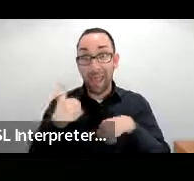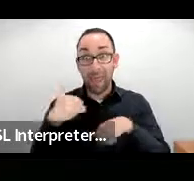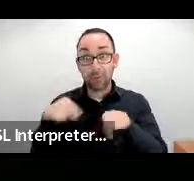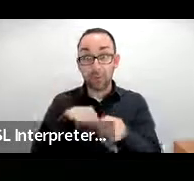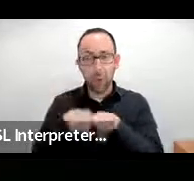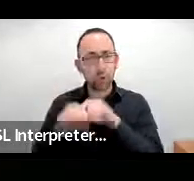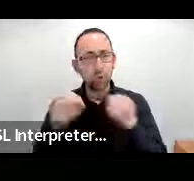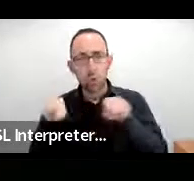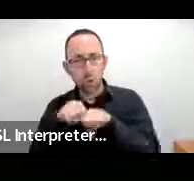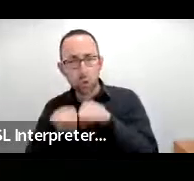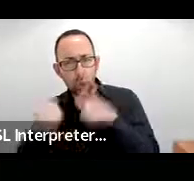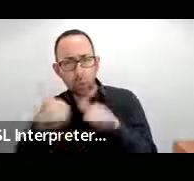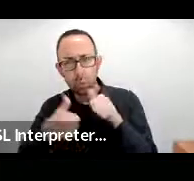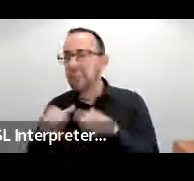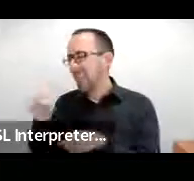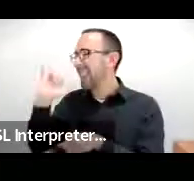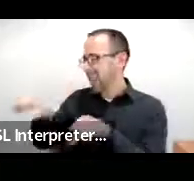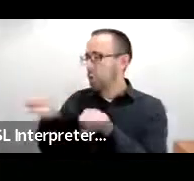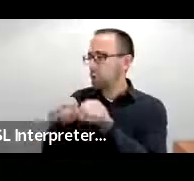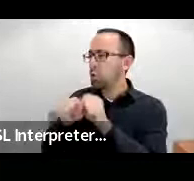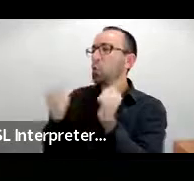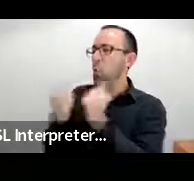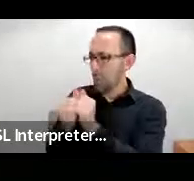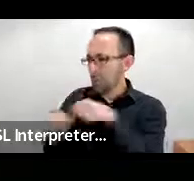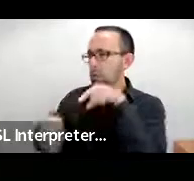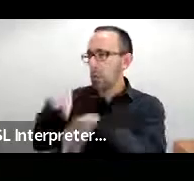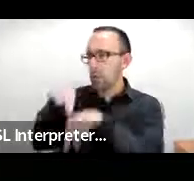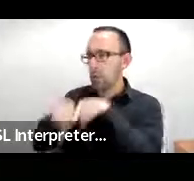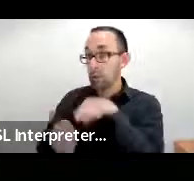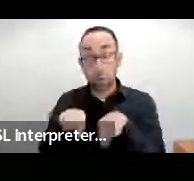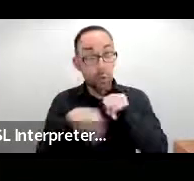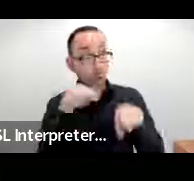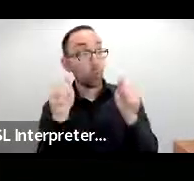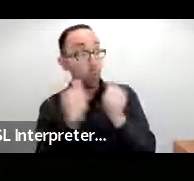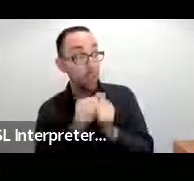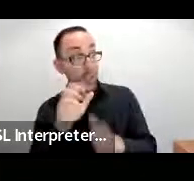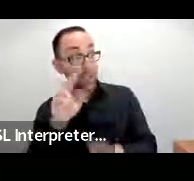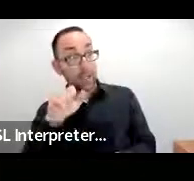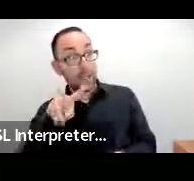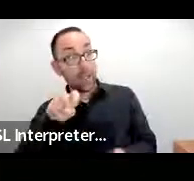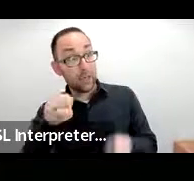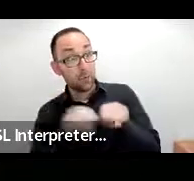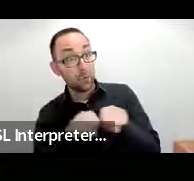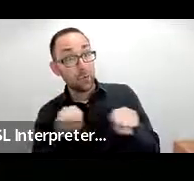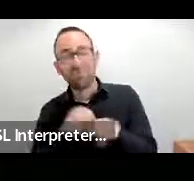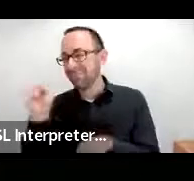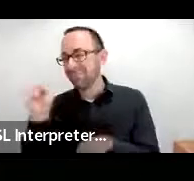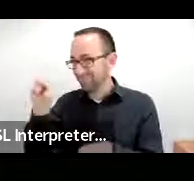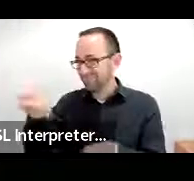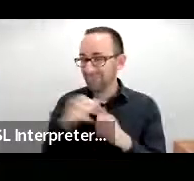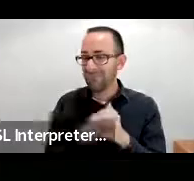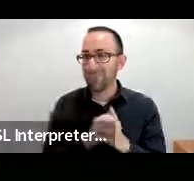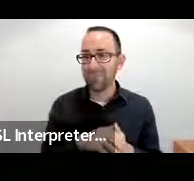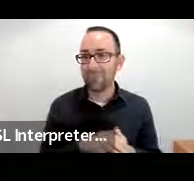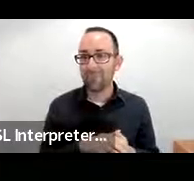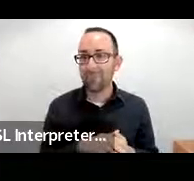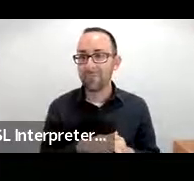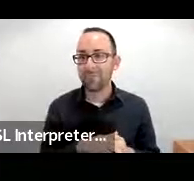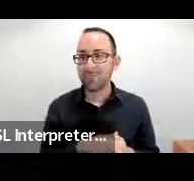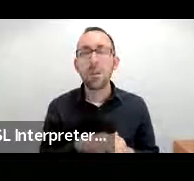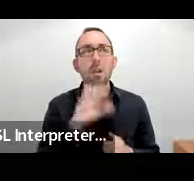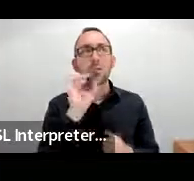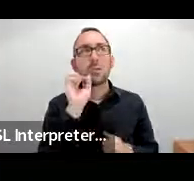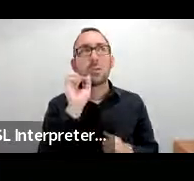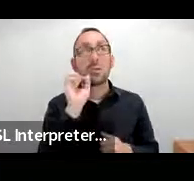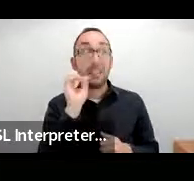or no socks? Socks. Oh, so they would wear socks with the natives? Yes. My son usually does that. So if